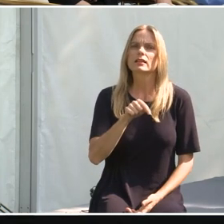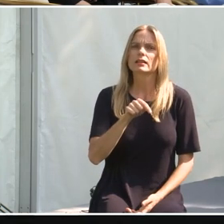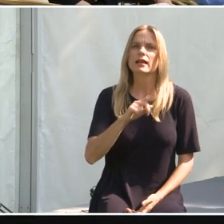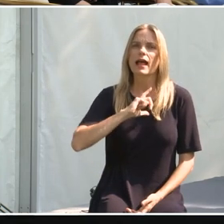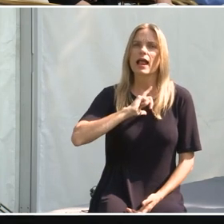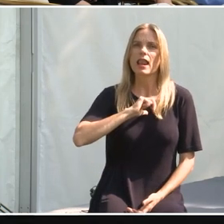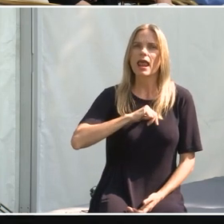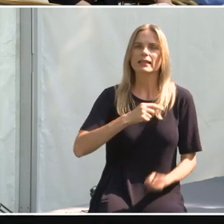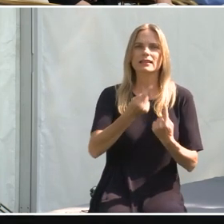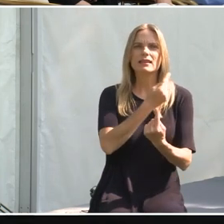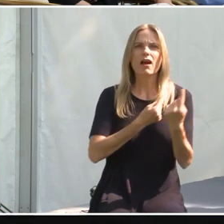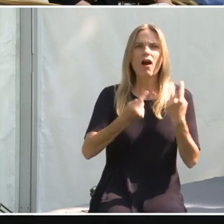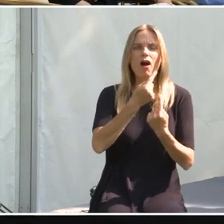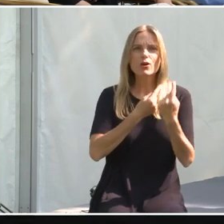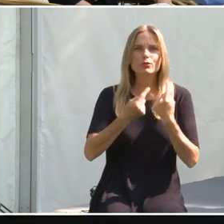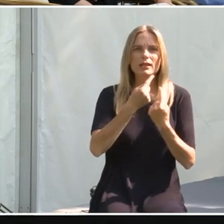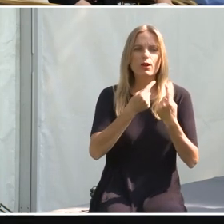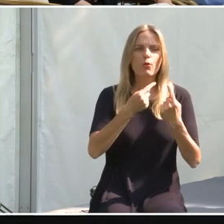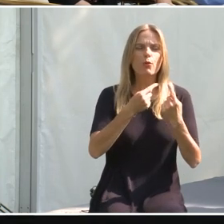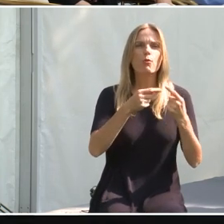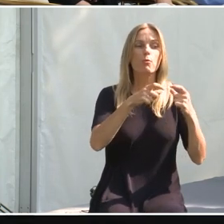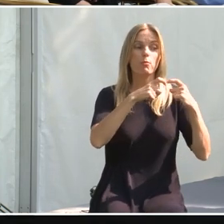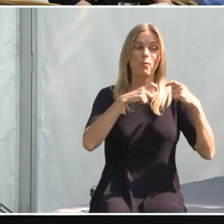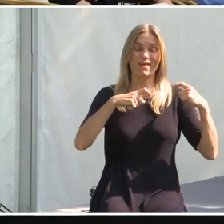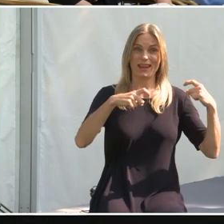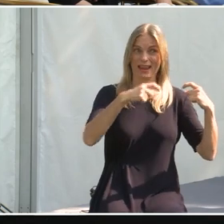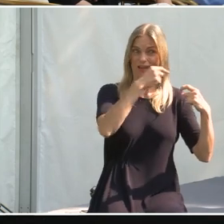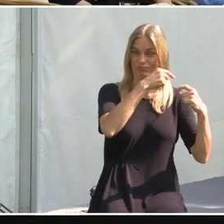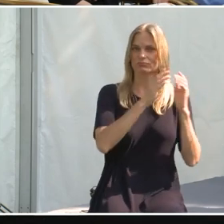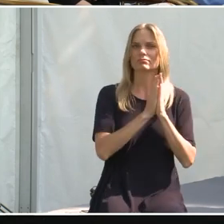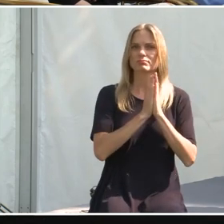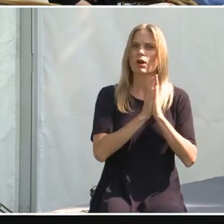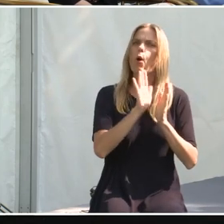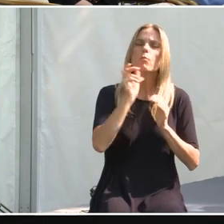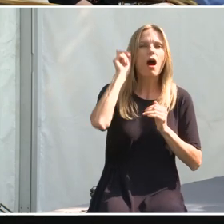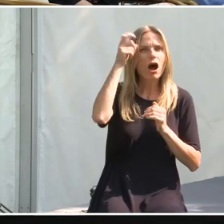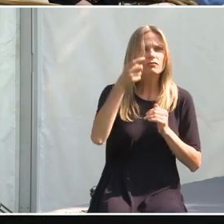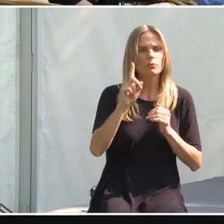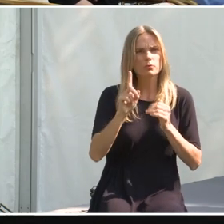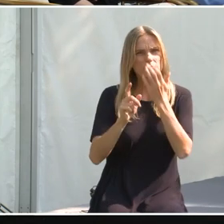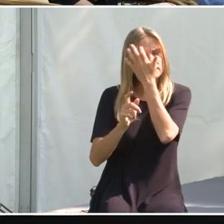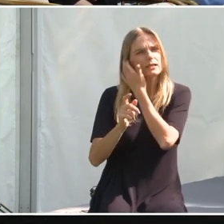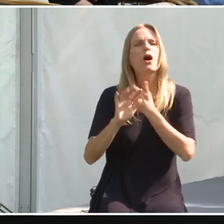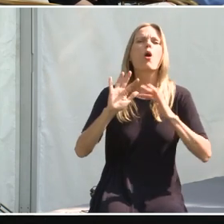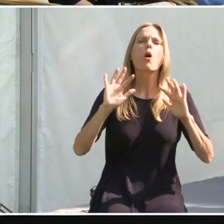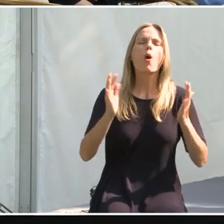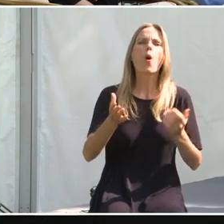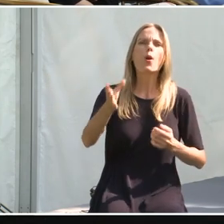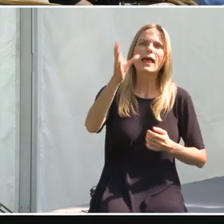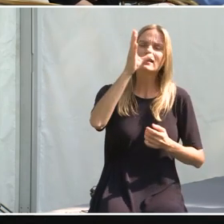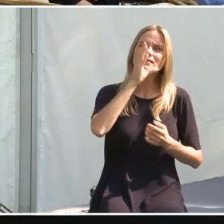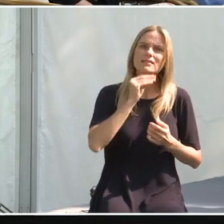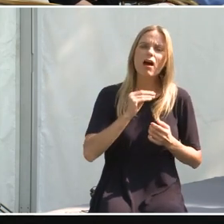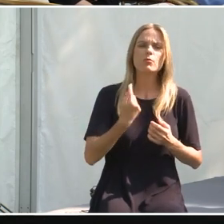in Latvia has asked this panel to offer your perspective on is, how can we combat the stigma